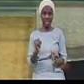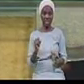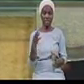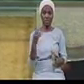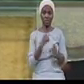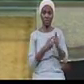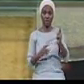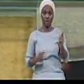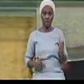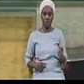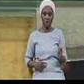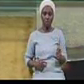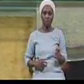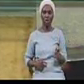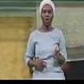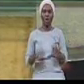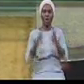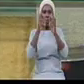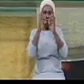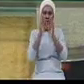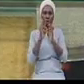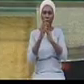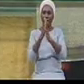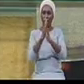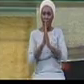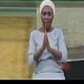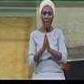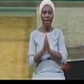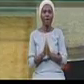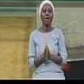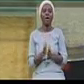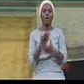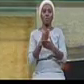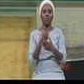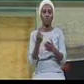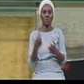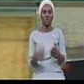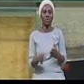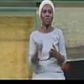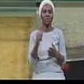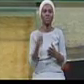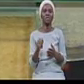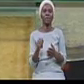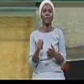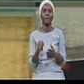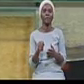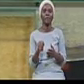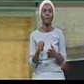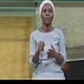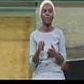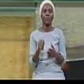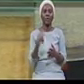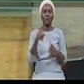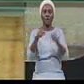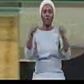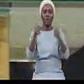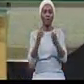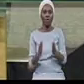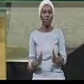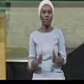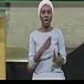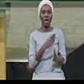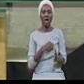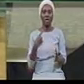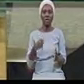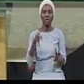weep between the porch and the altar, and let them say, spare thy people, O Lord,